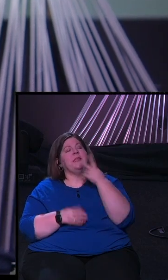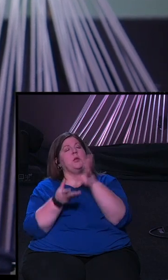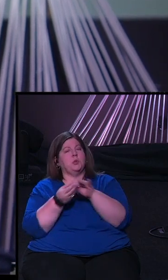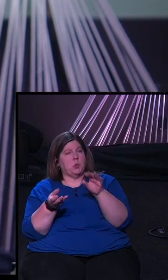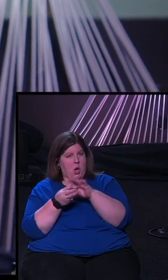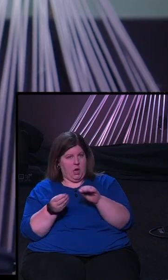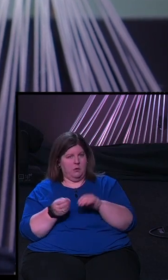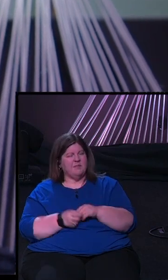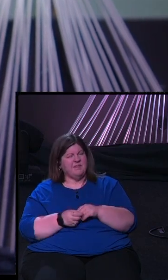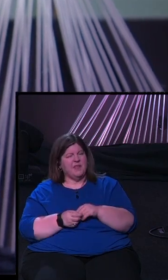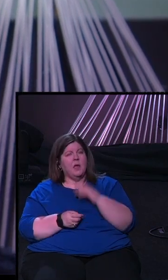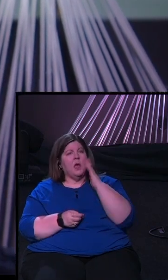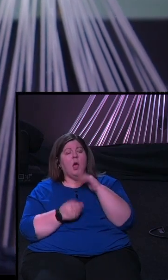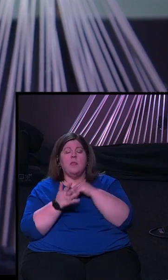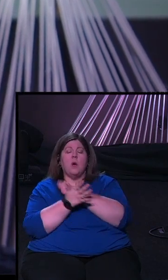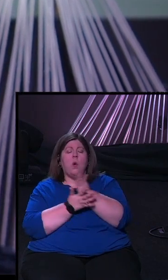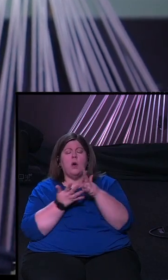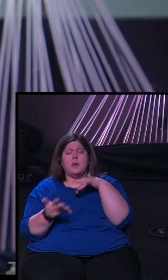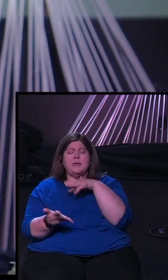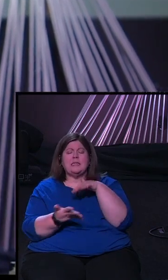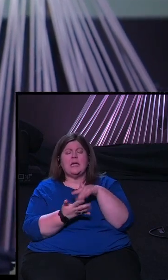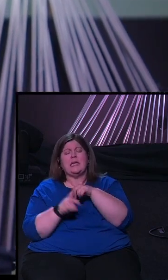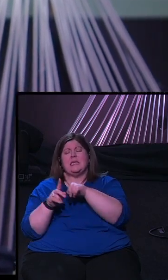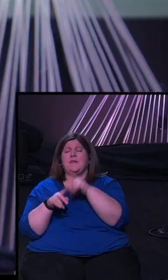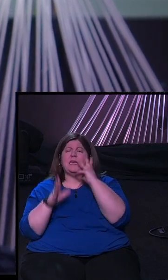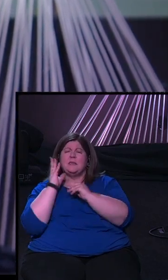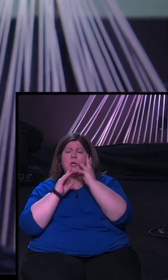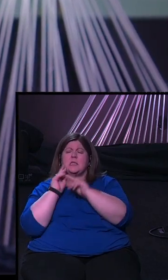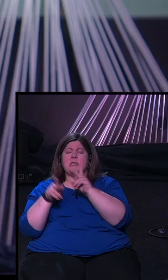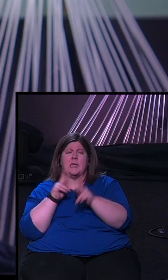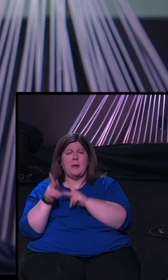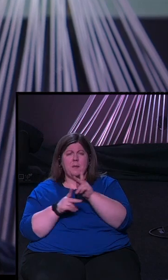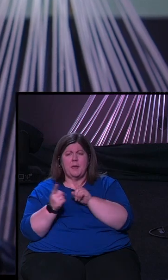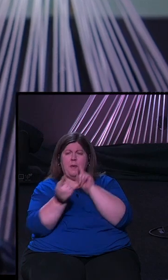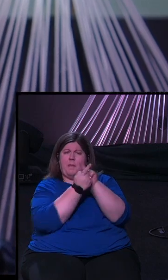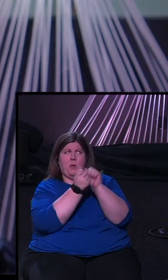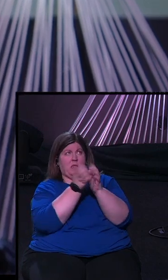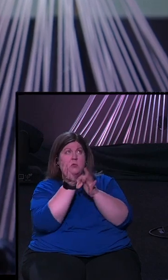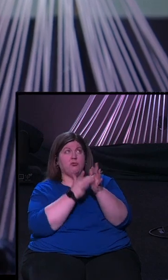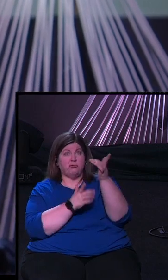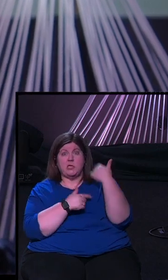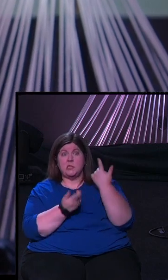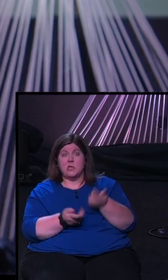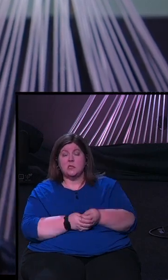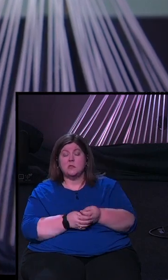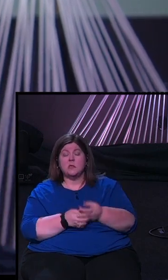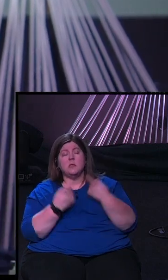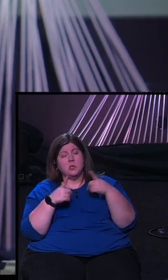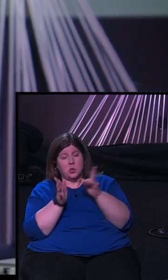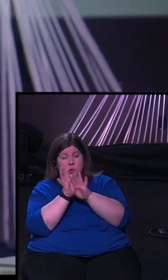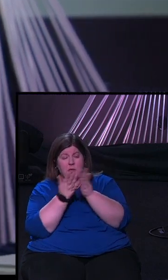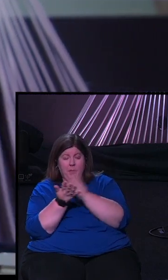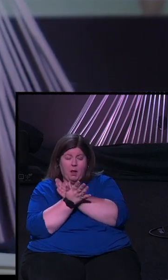this whole series, we're looking at interactions and experiences and encounters that people had with Jesus. It's all throughout the Bible, and so